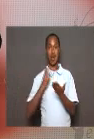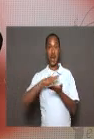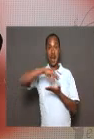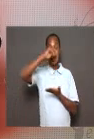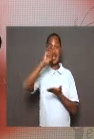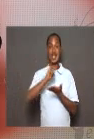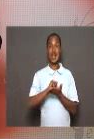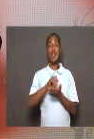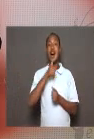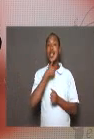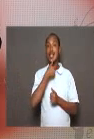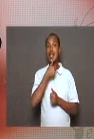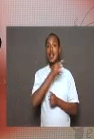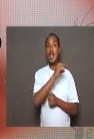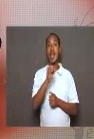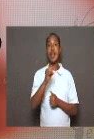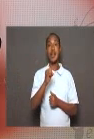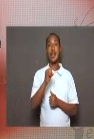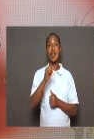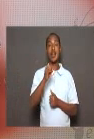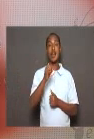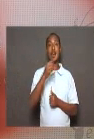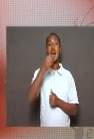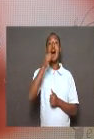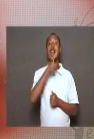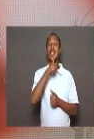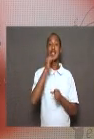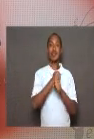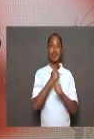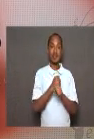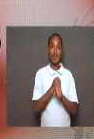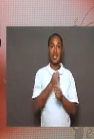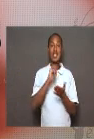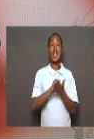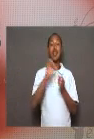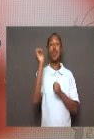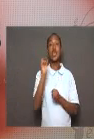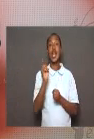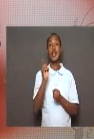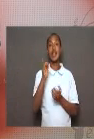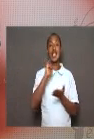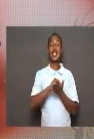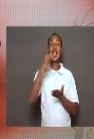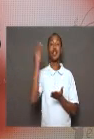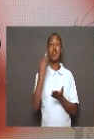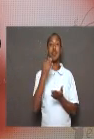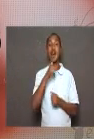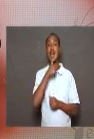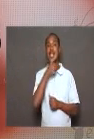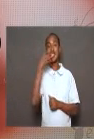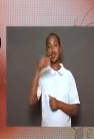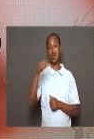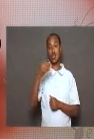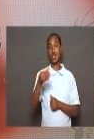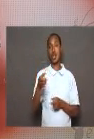learned that acid anhydrides are oxides that form acid solutions